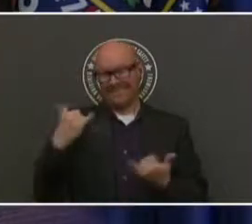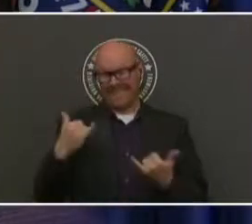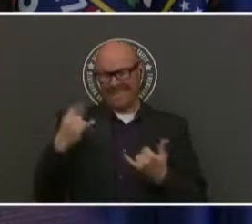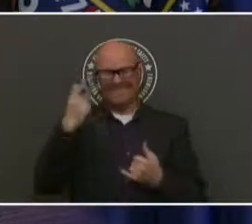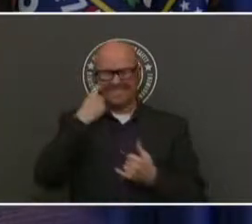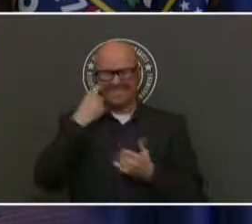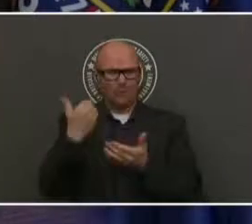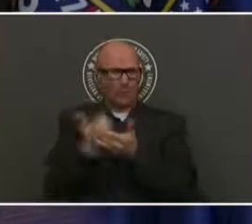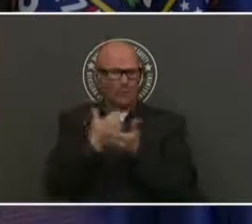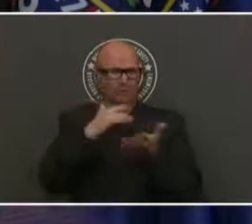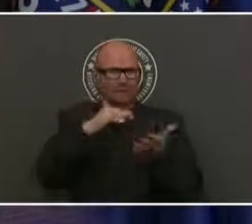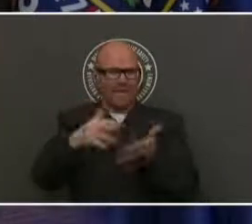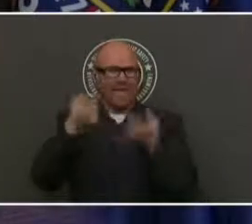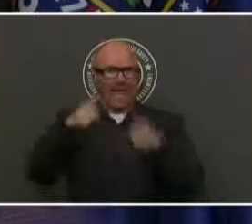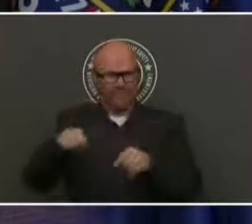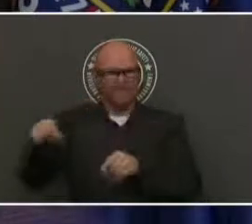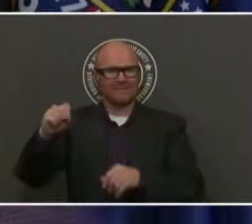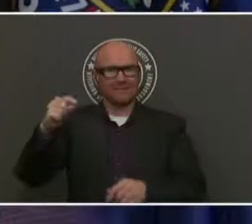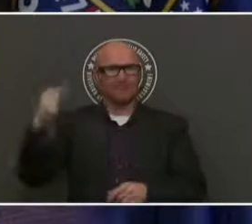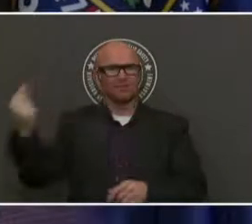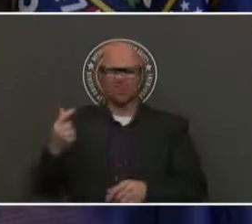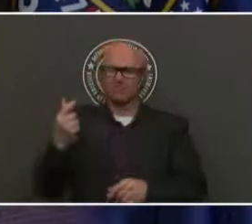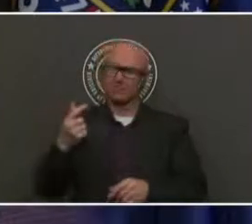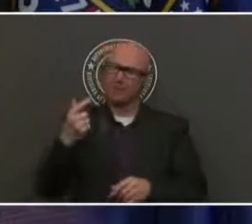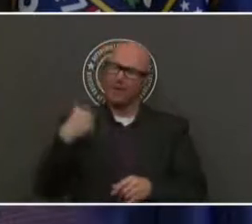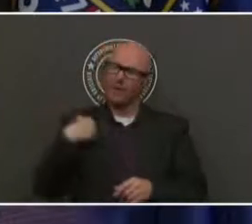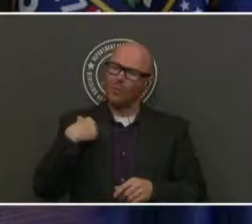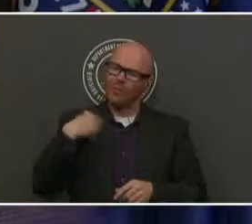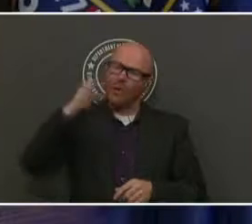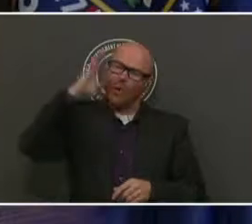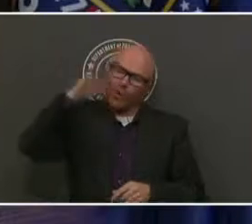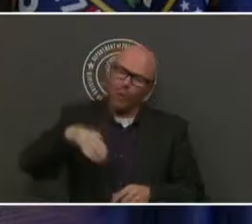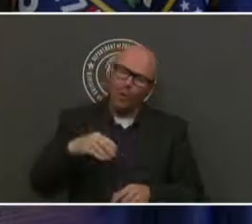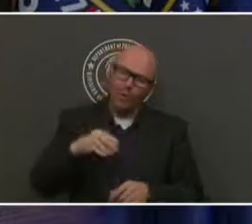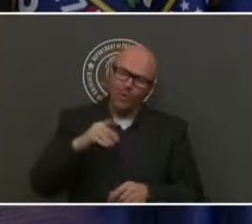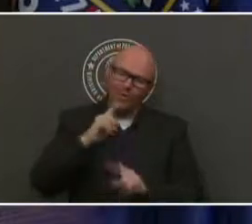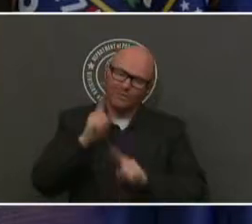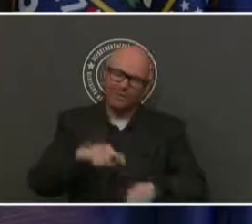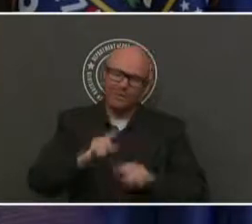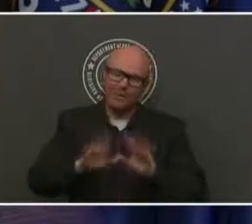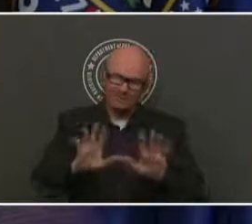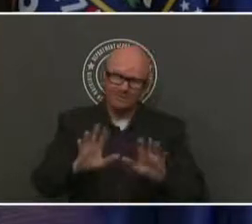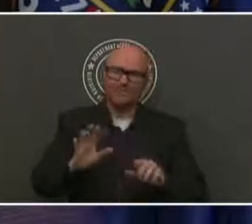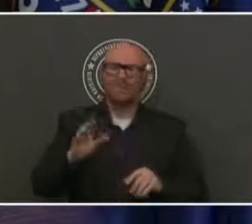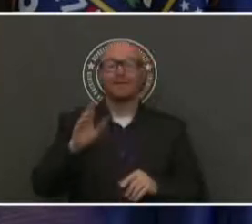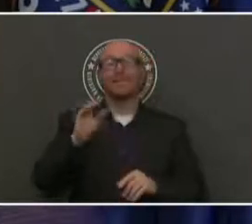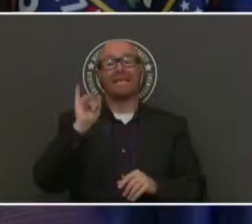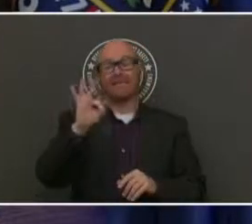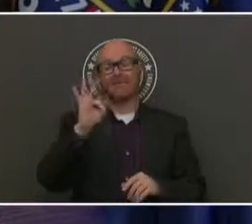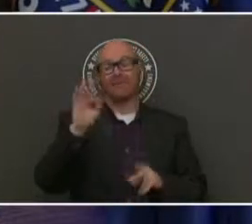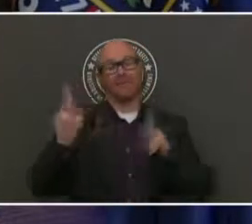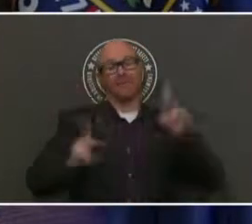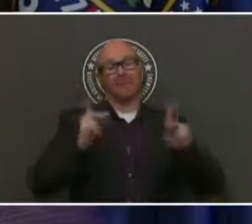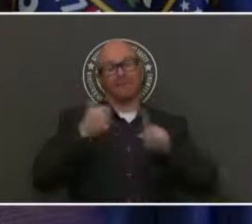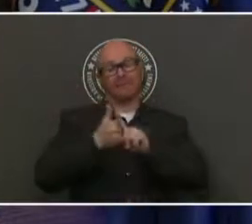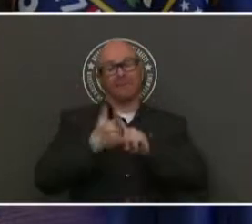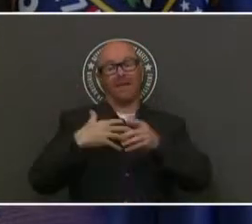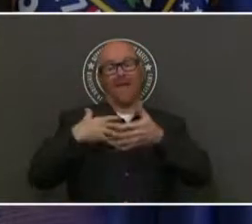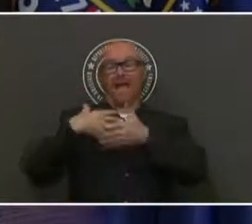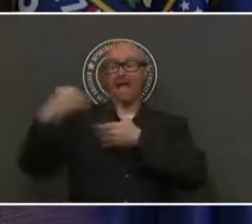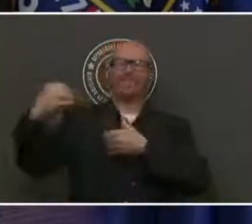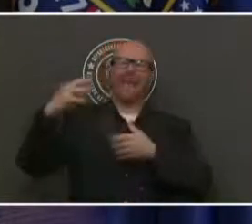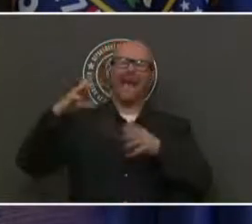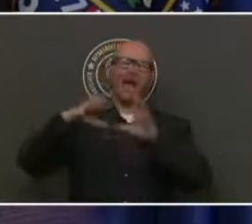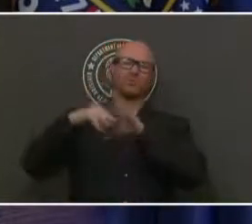out again yesterday, which confirms something we've known for a long time, and that is that being outside is a great